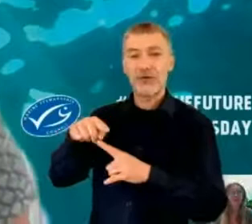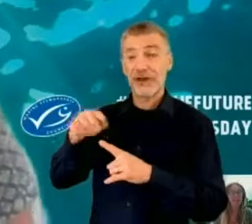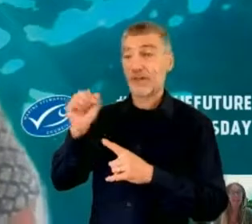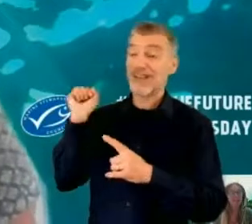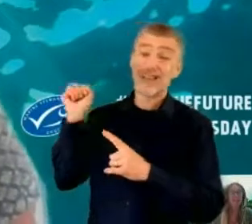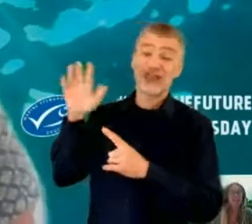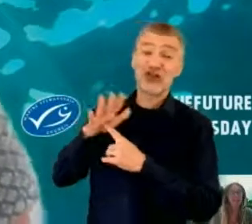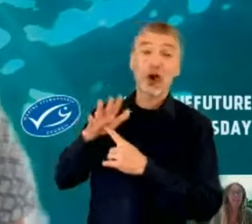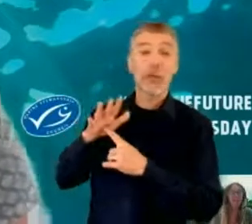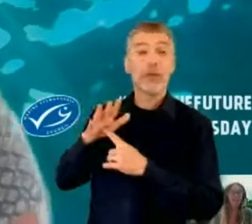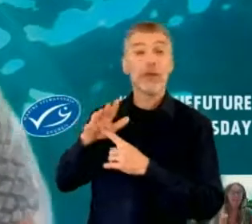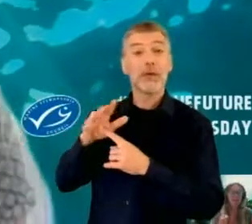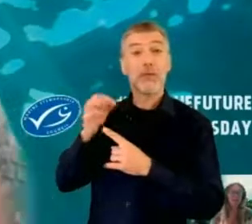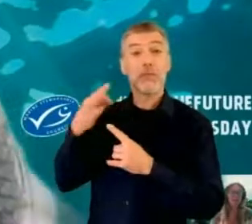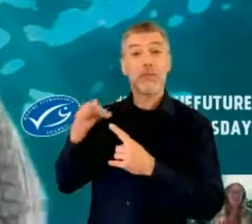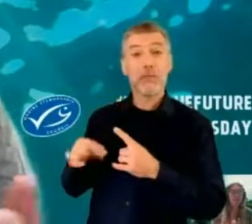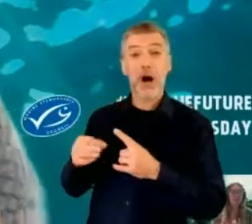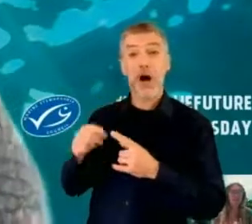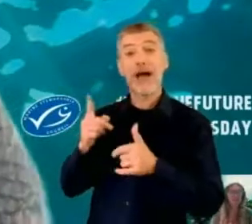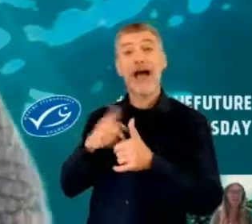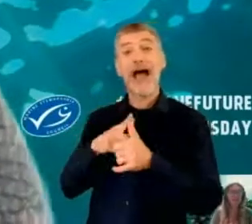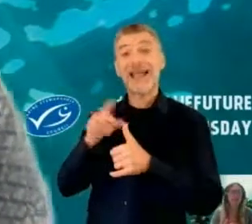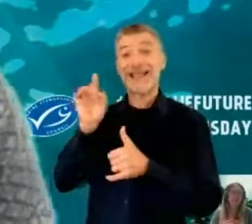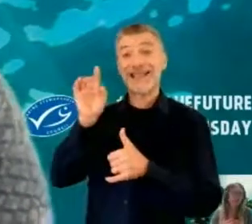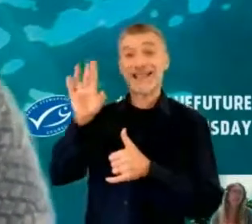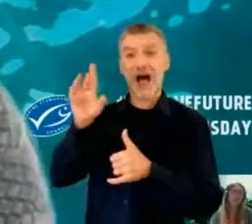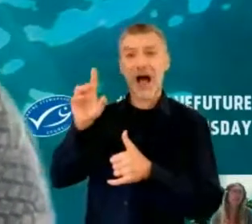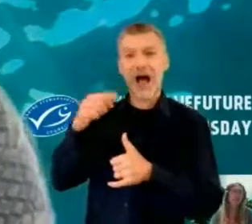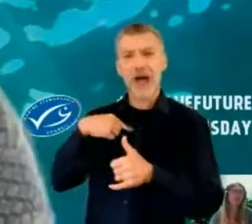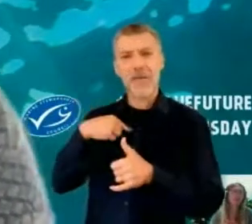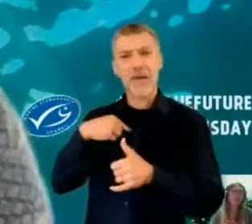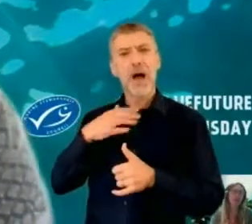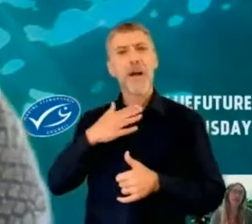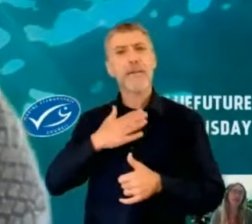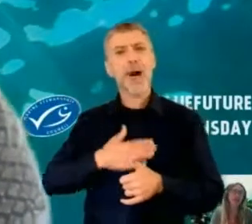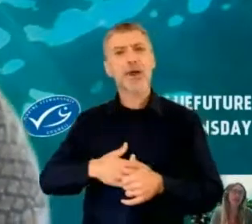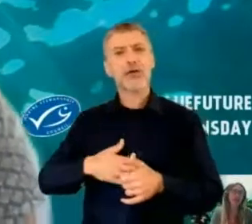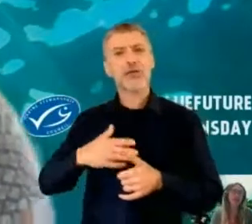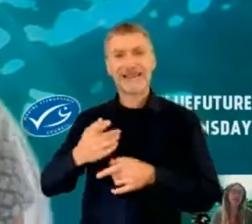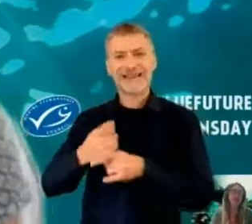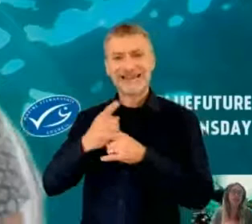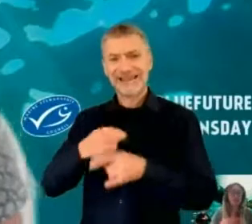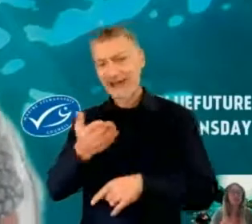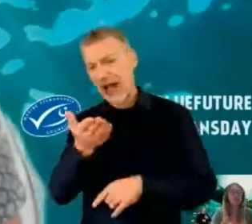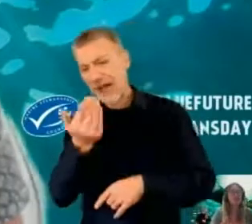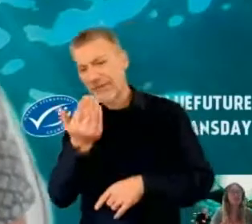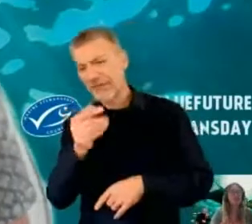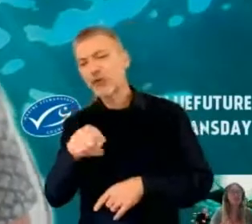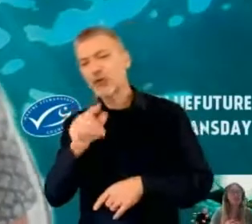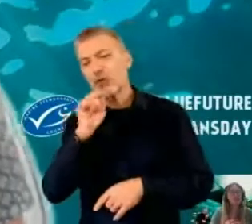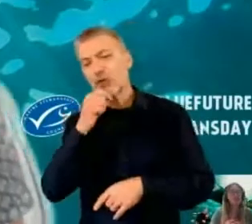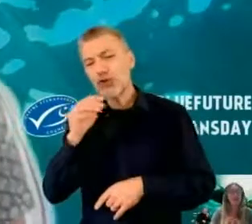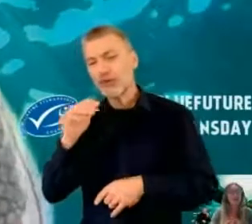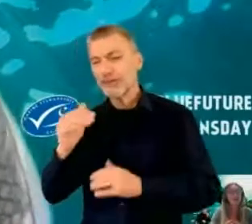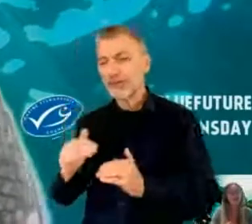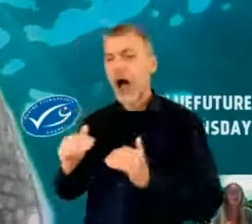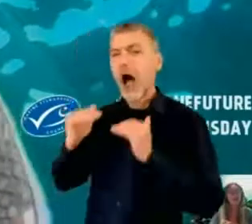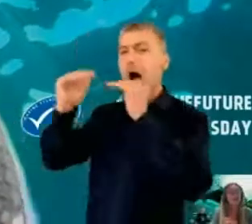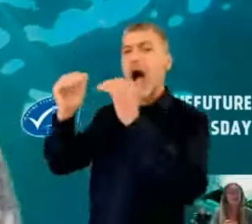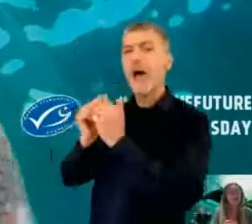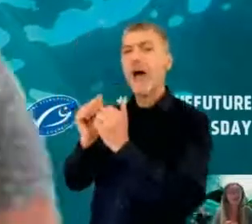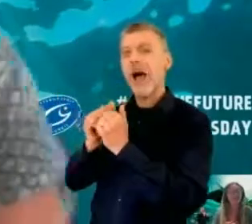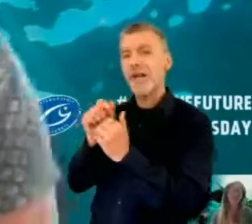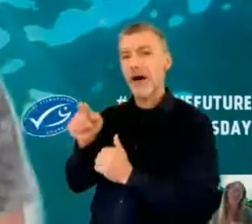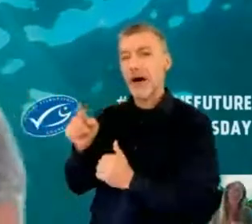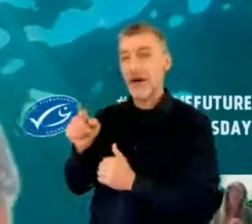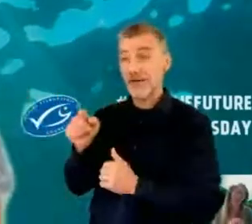class. And so my science biology teacher pulled me aside and said, I think you should be doing the higher papers. And so he sat down with me and made me resit my